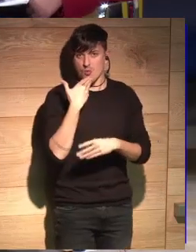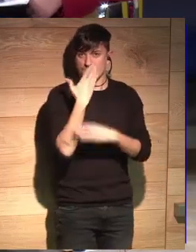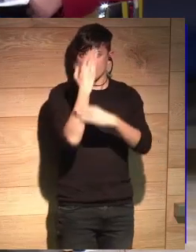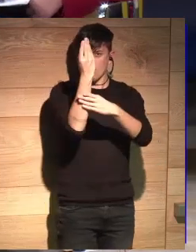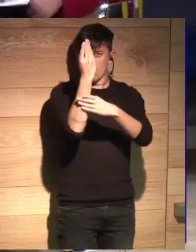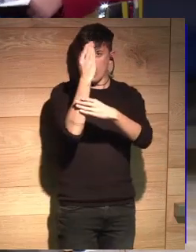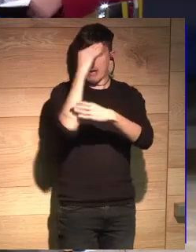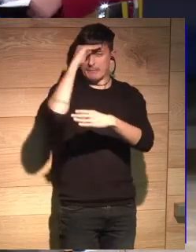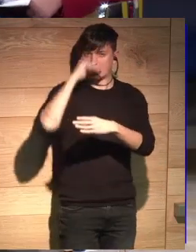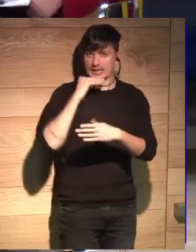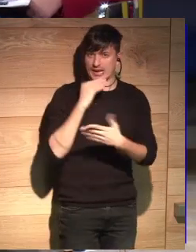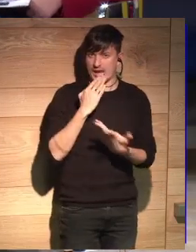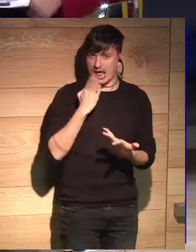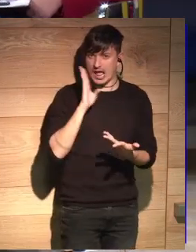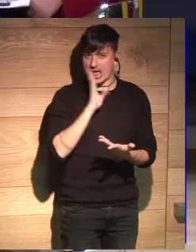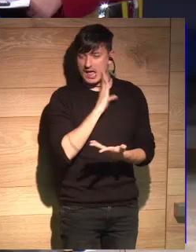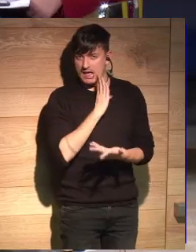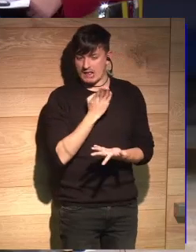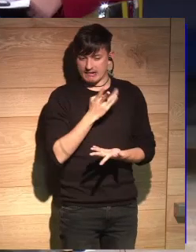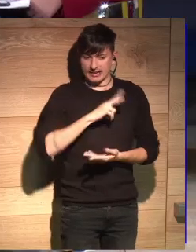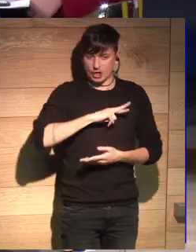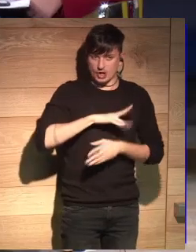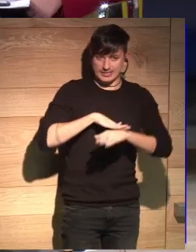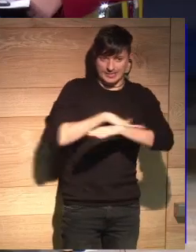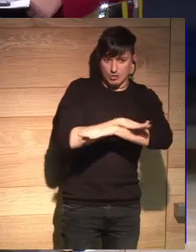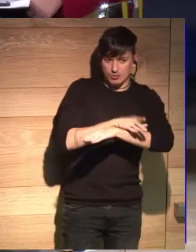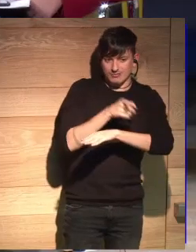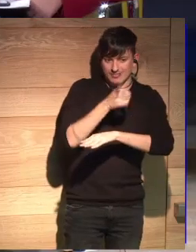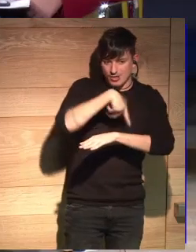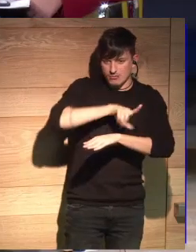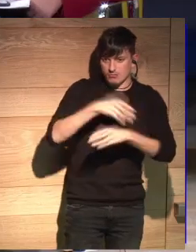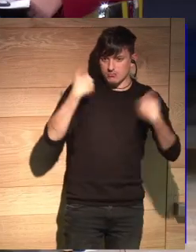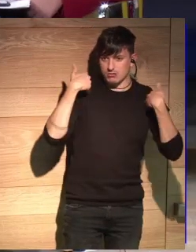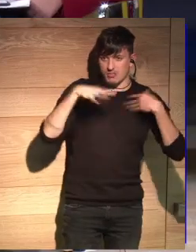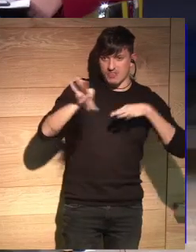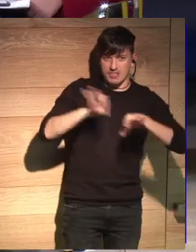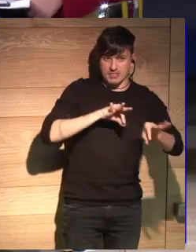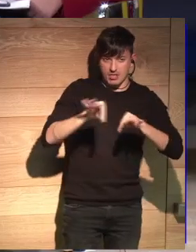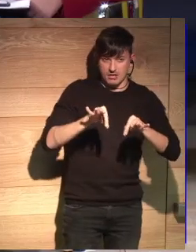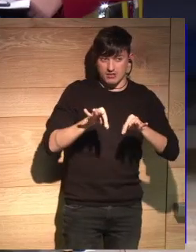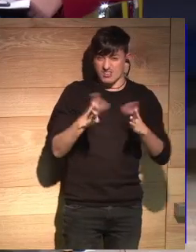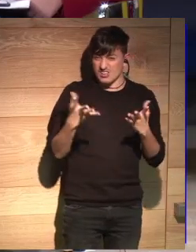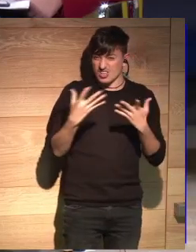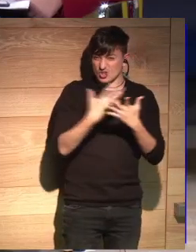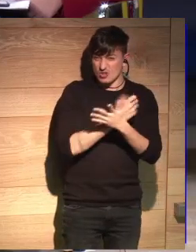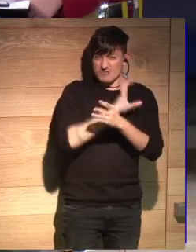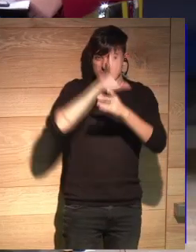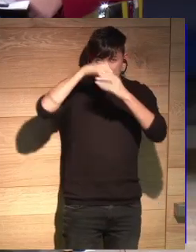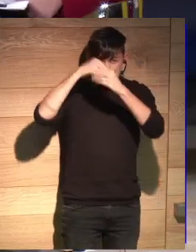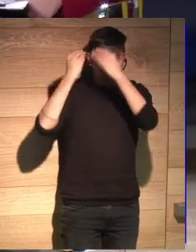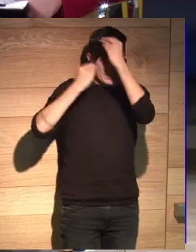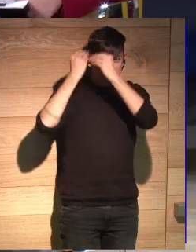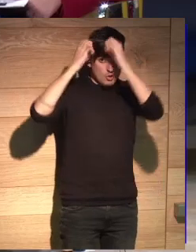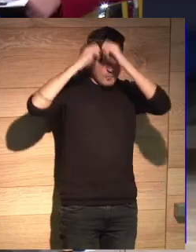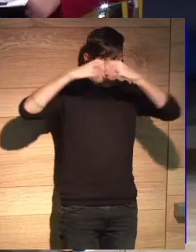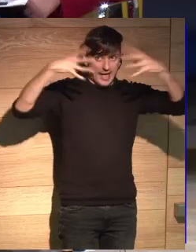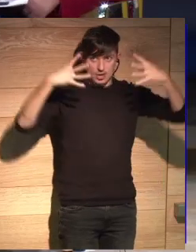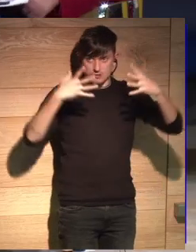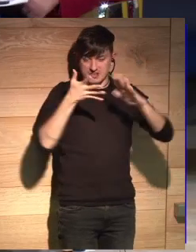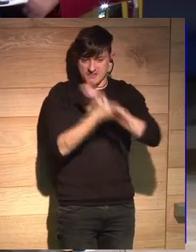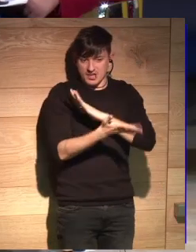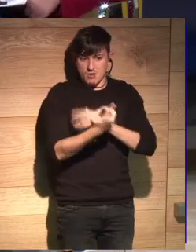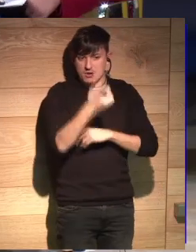the father figure, the state, religion, someone who will decide for one. And that's the magical thinking,